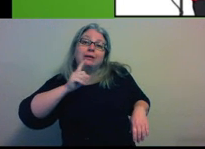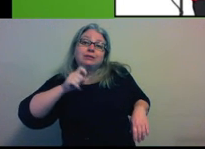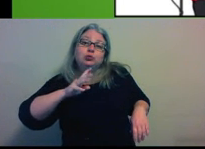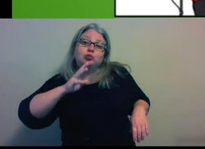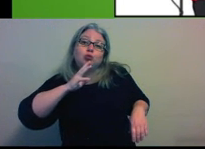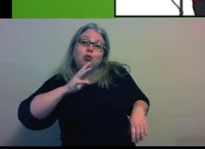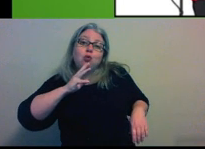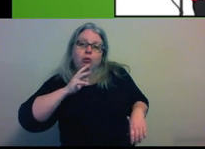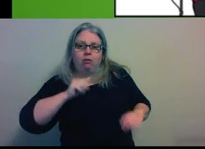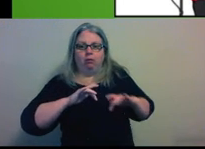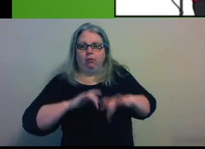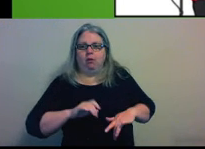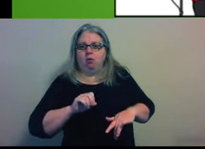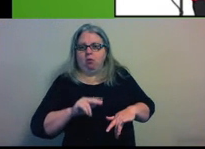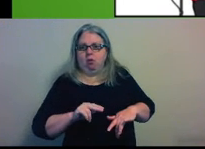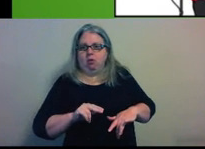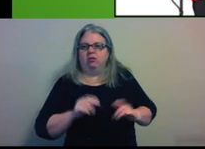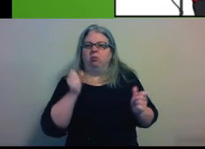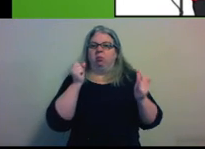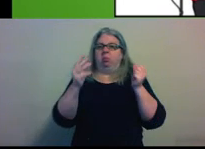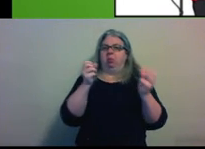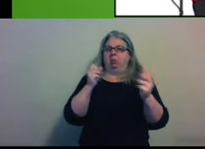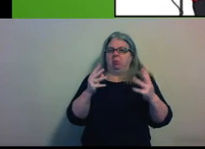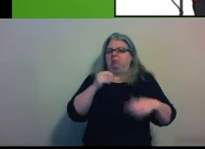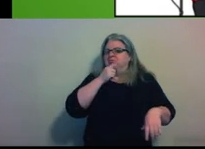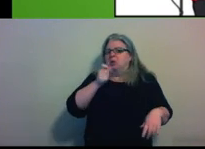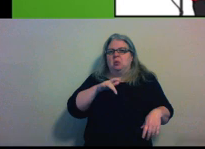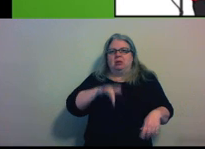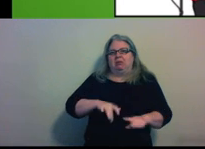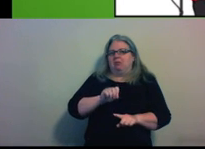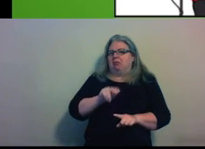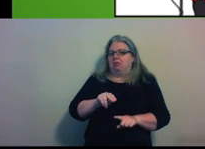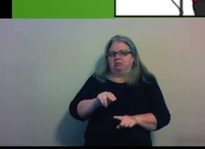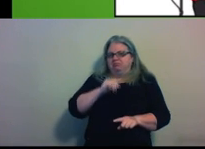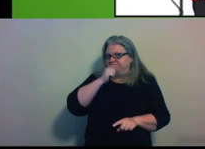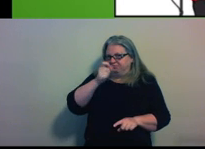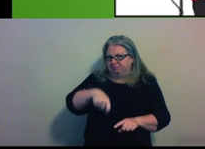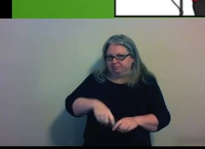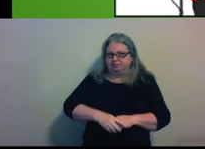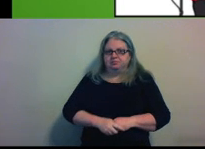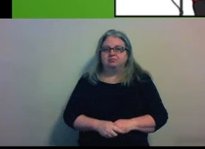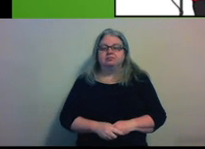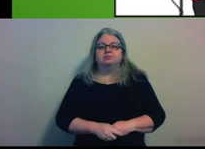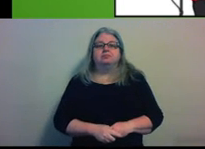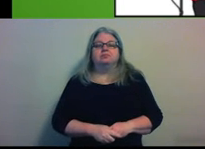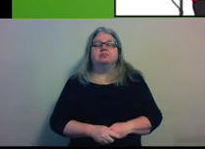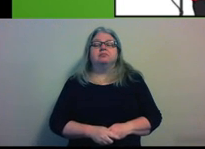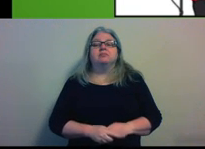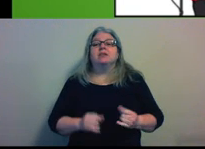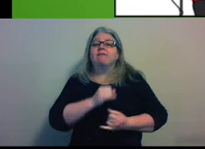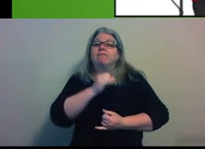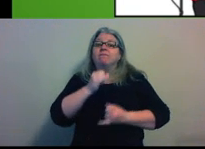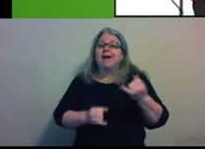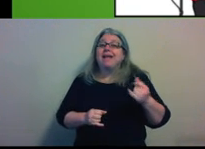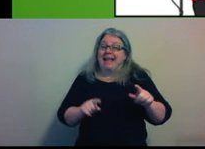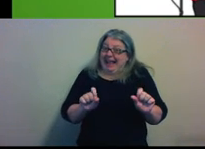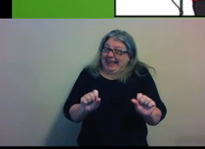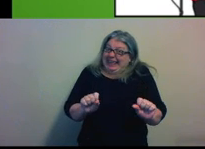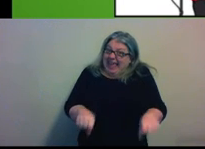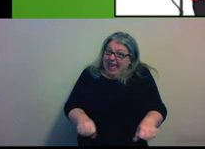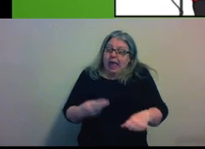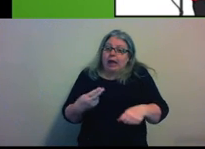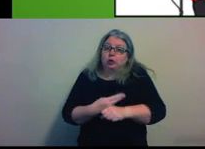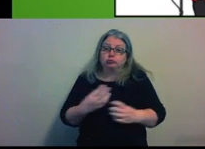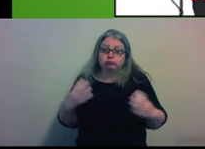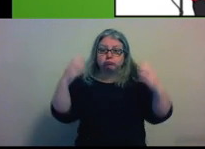when the teacher is directing you to turn on your mic. Last thing to help you be successful, you can